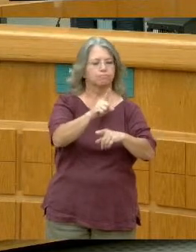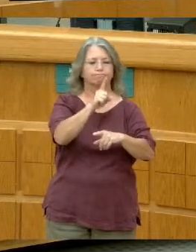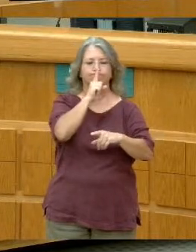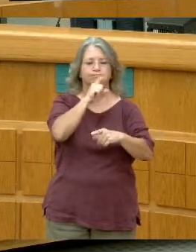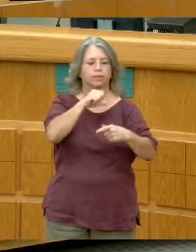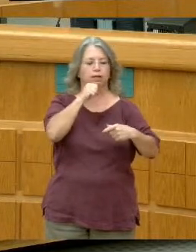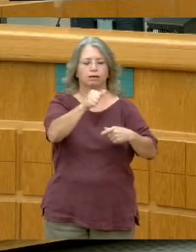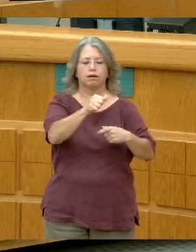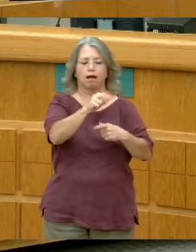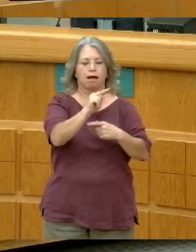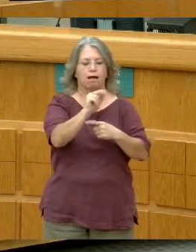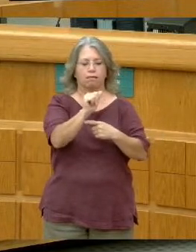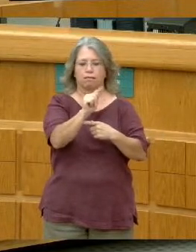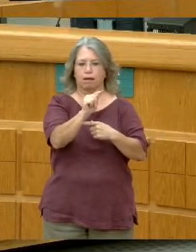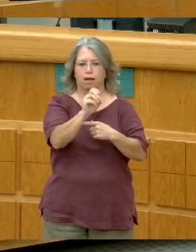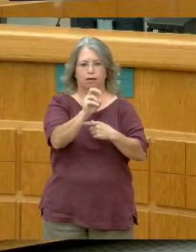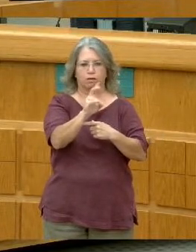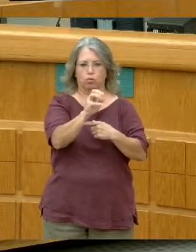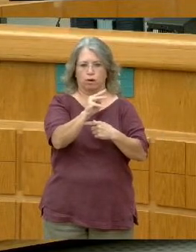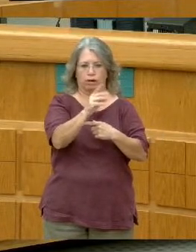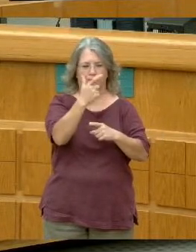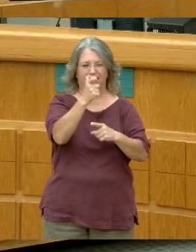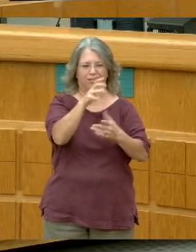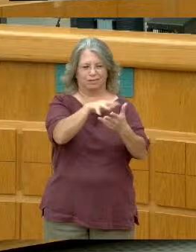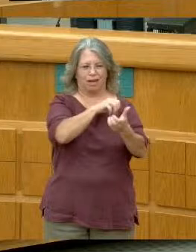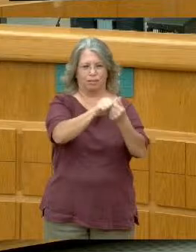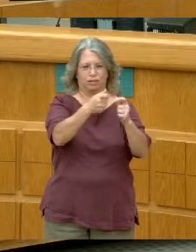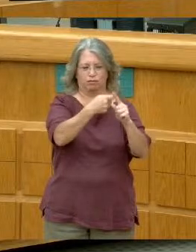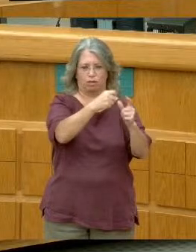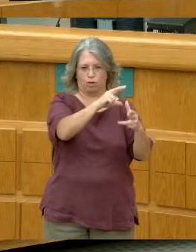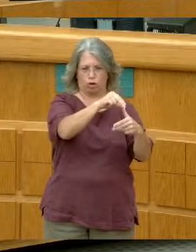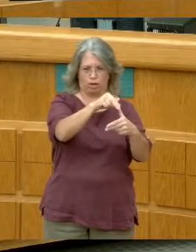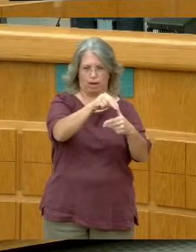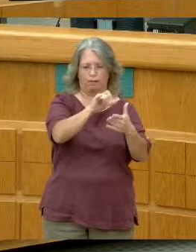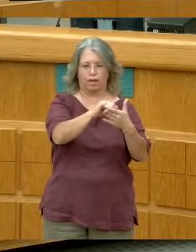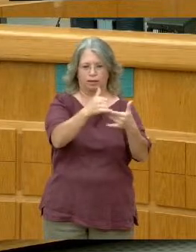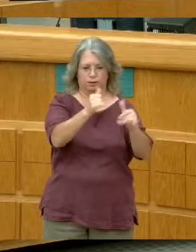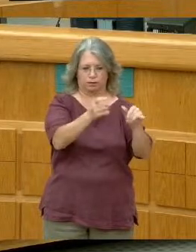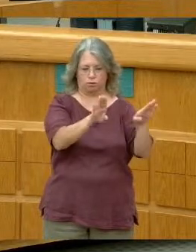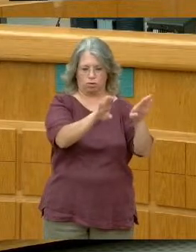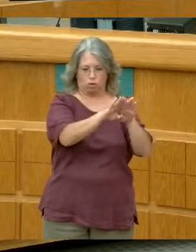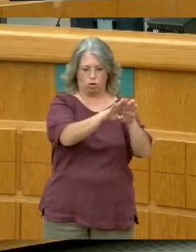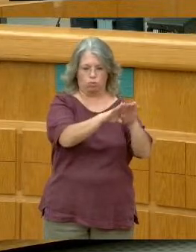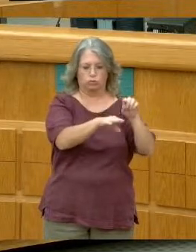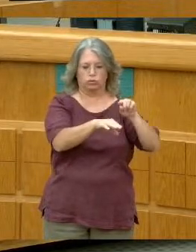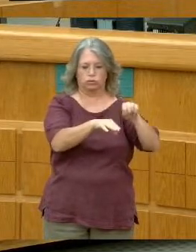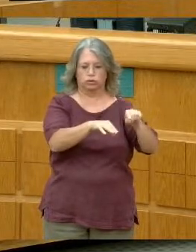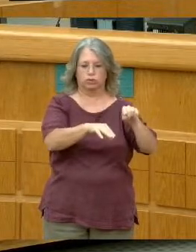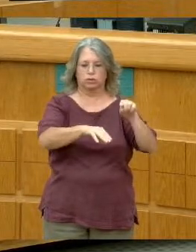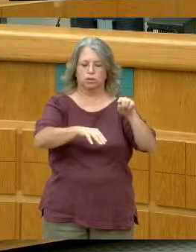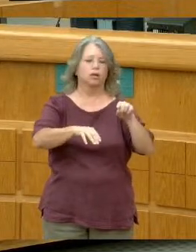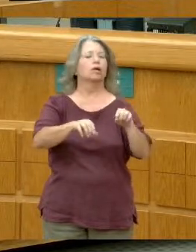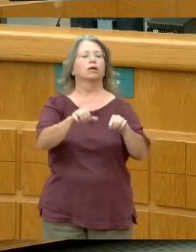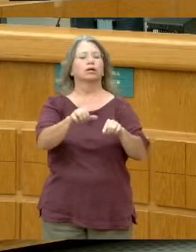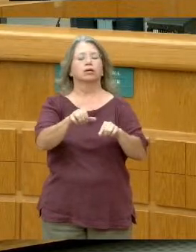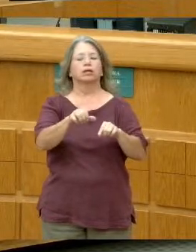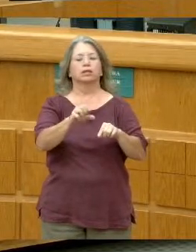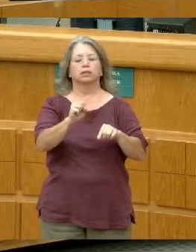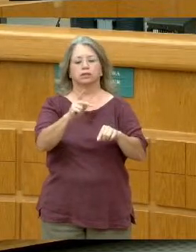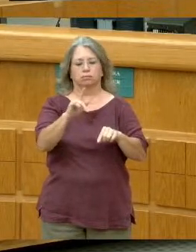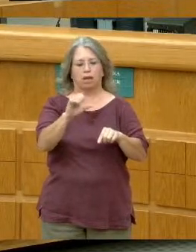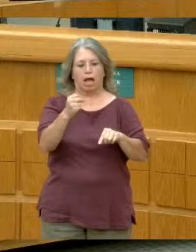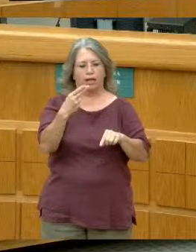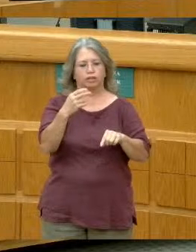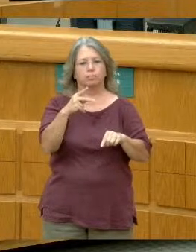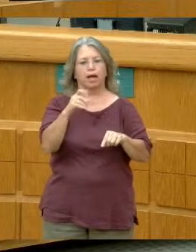It experienced some damage in the hurricane, so we'll have to let you know on the natatorium, but the other swimming pools will be open. Our splash pads will be